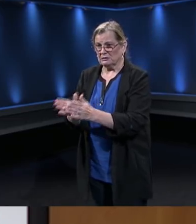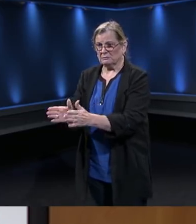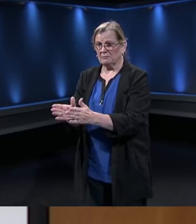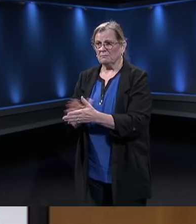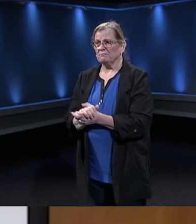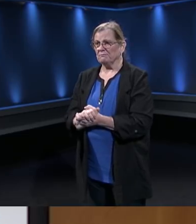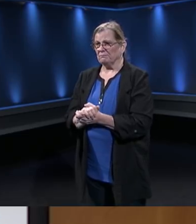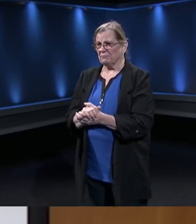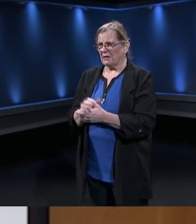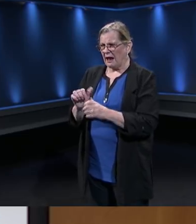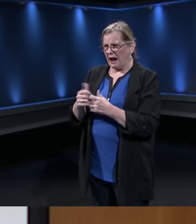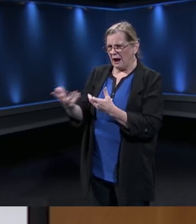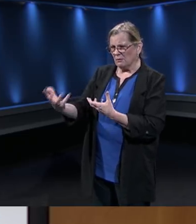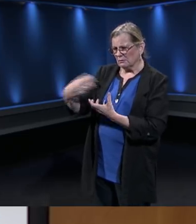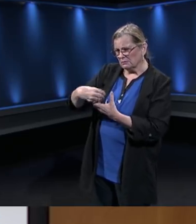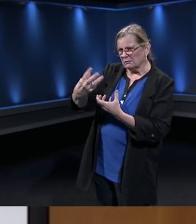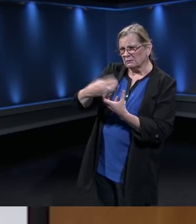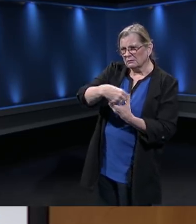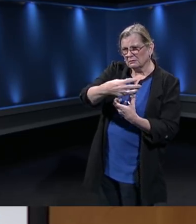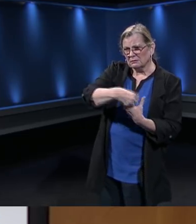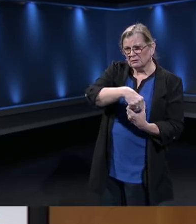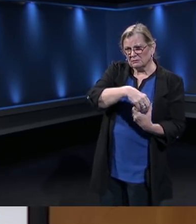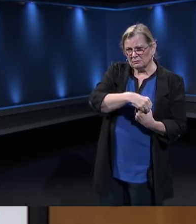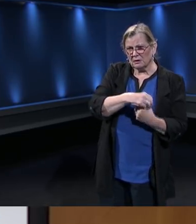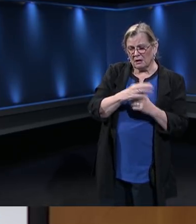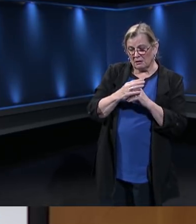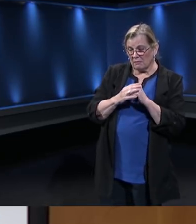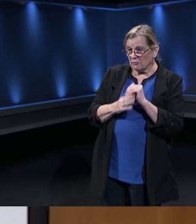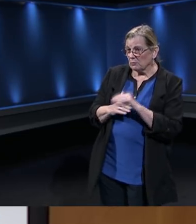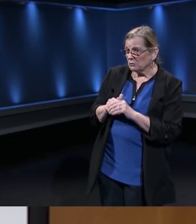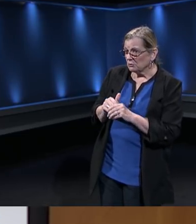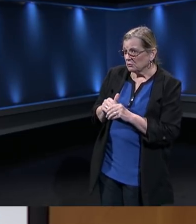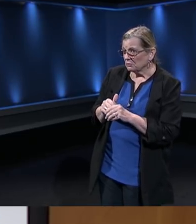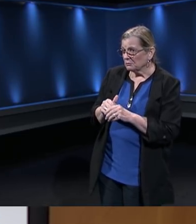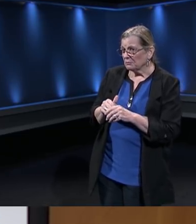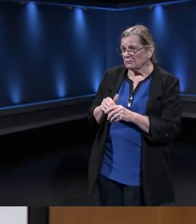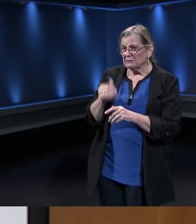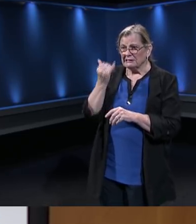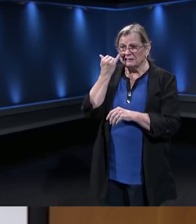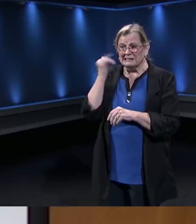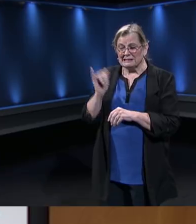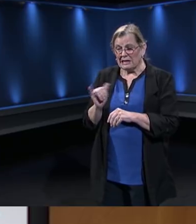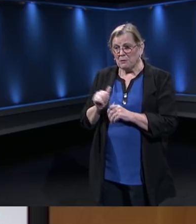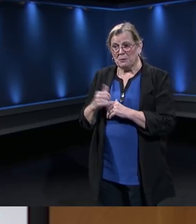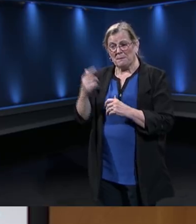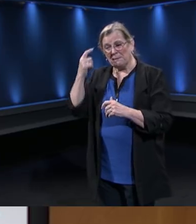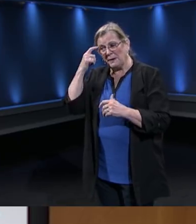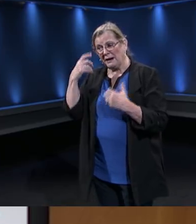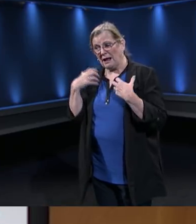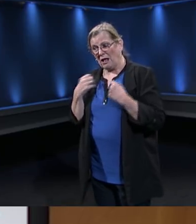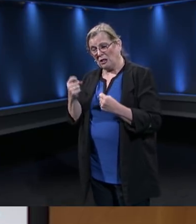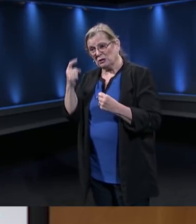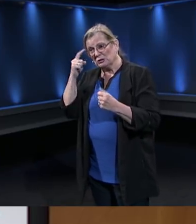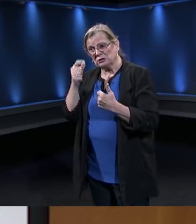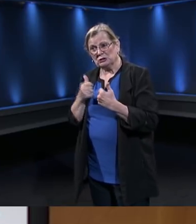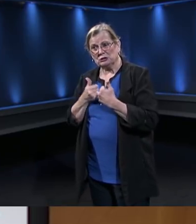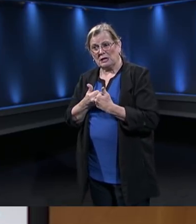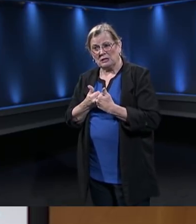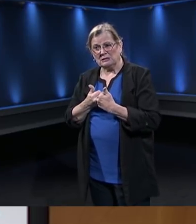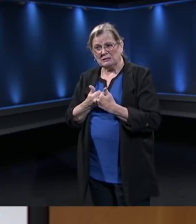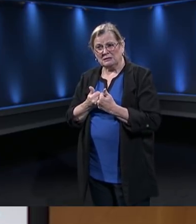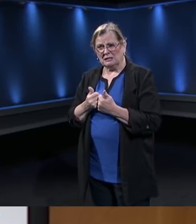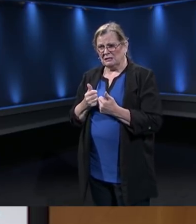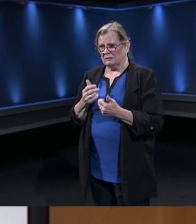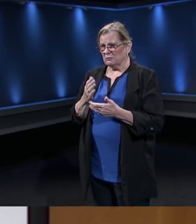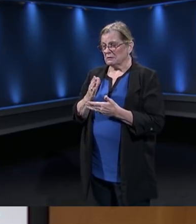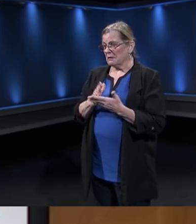Same thing goes for those who are experiencing a mental health challenge. Just because you're experiencing that does not mean you're stuck in